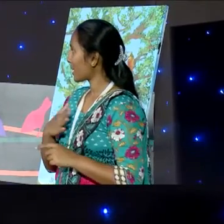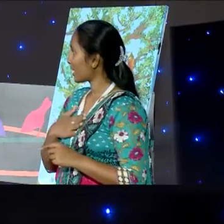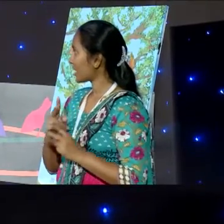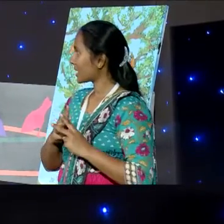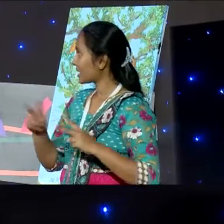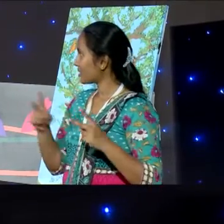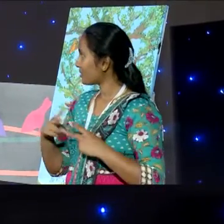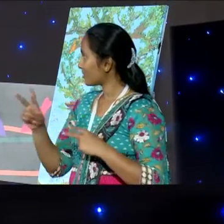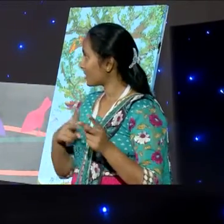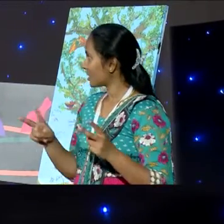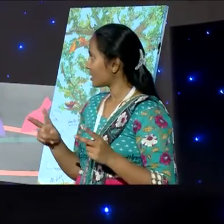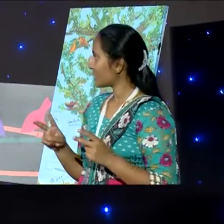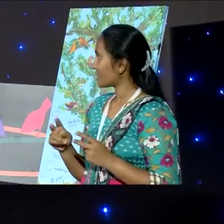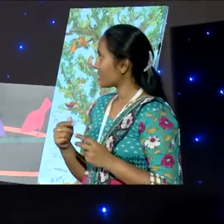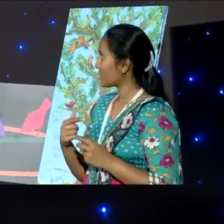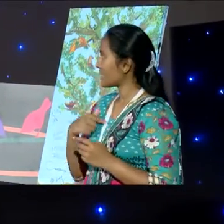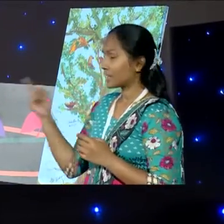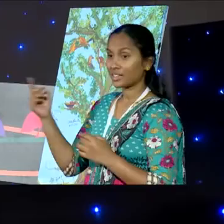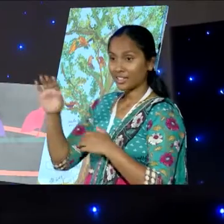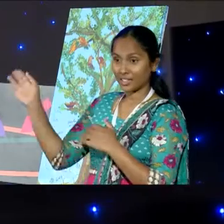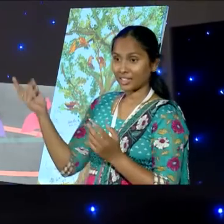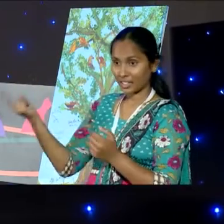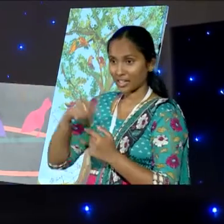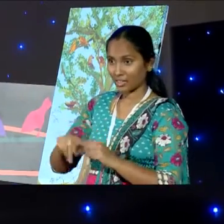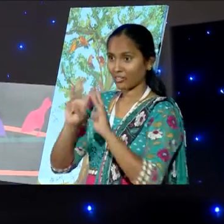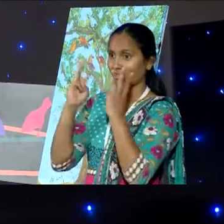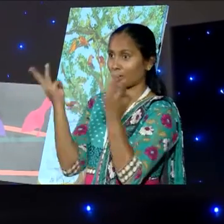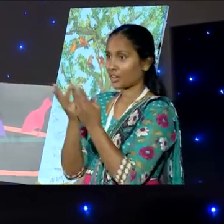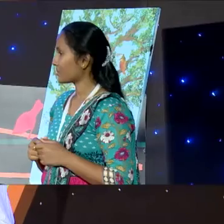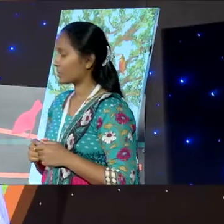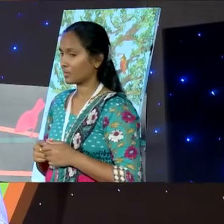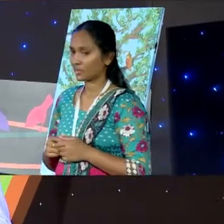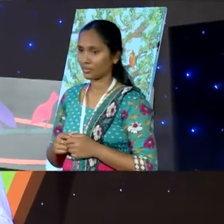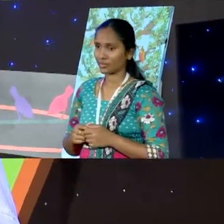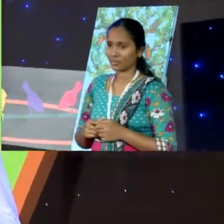different. I came to the world with a big smile.